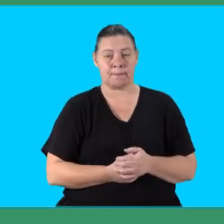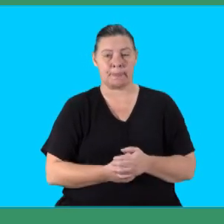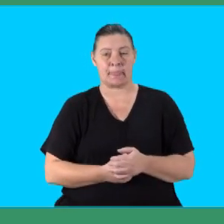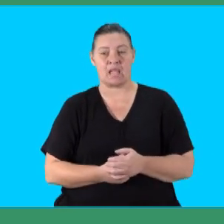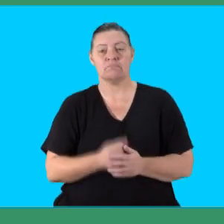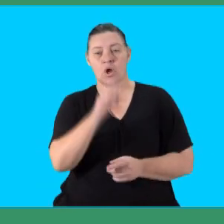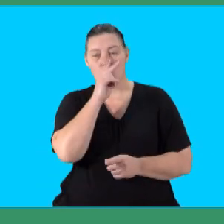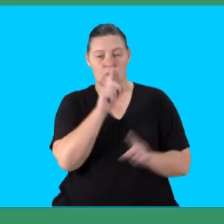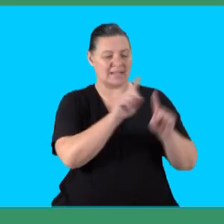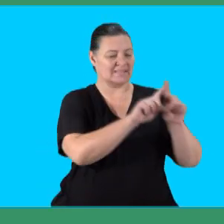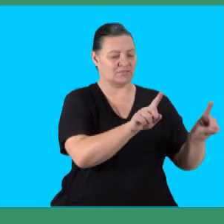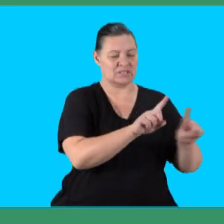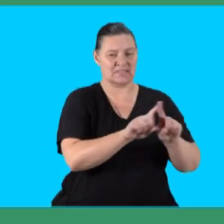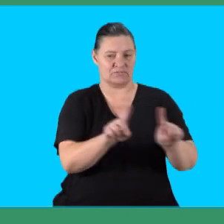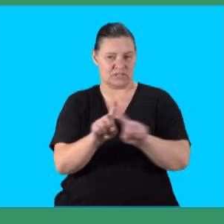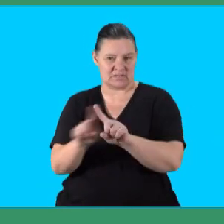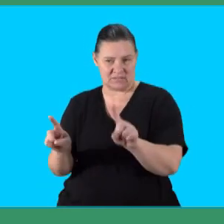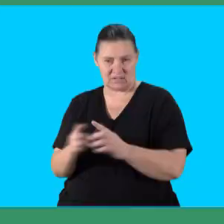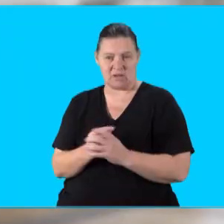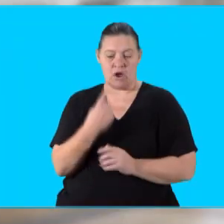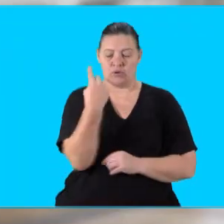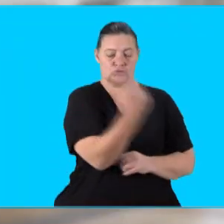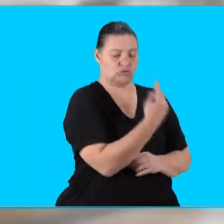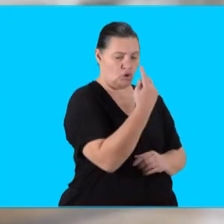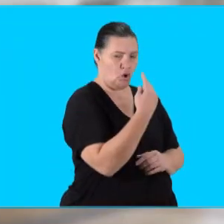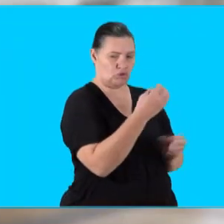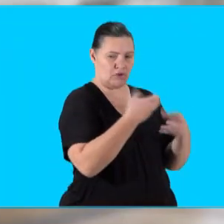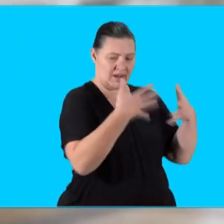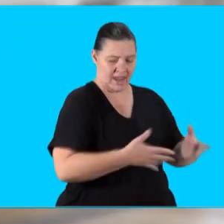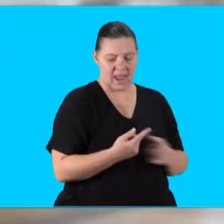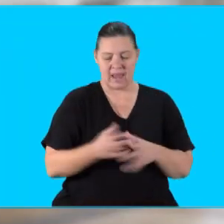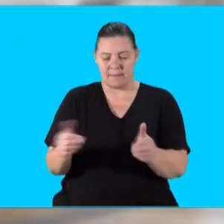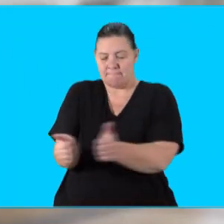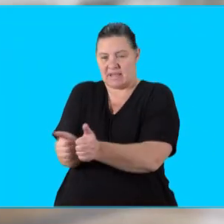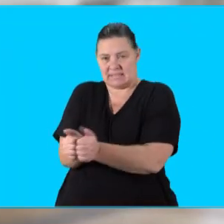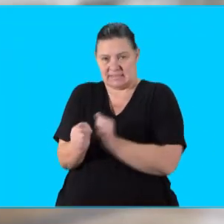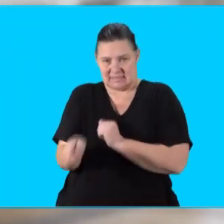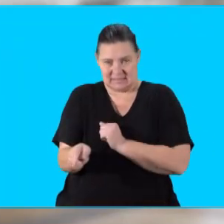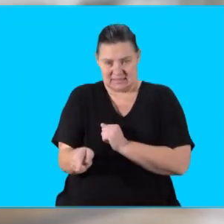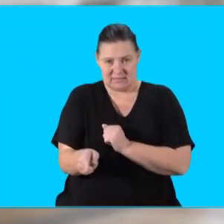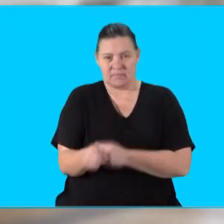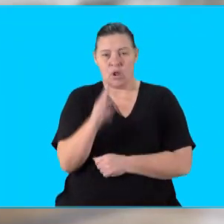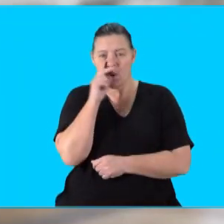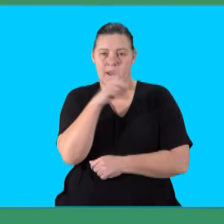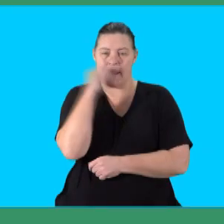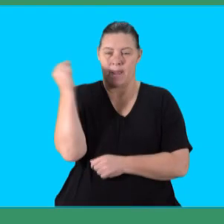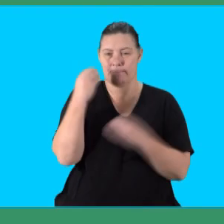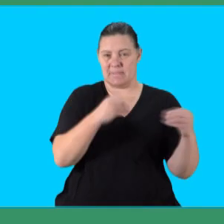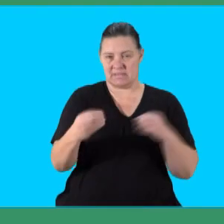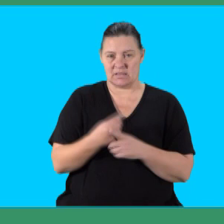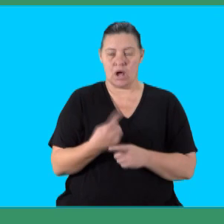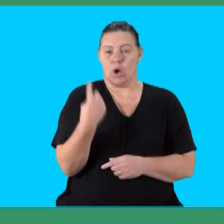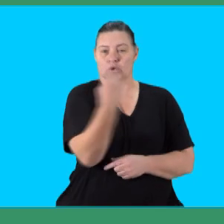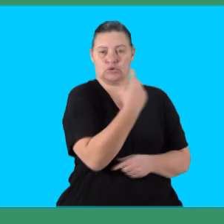the difference between a sole trader and a partnership. We'll look at the business name. Under sole